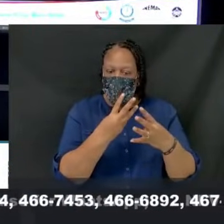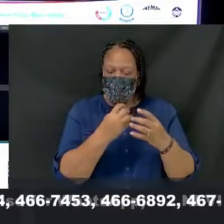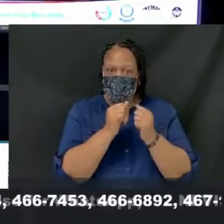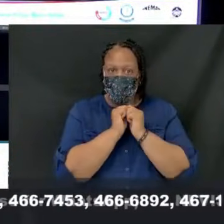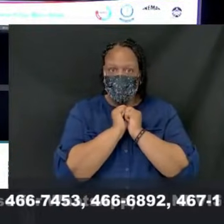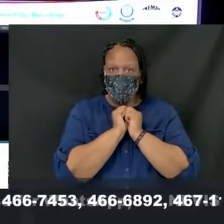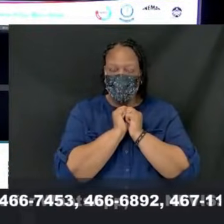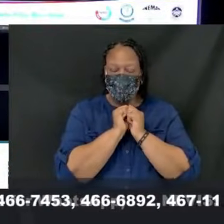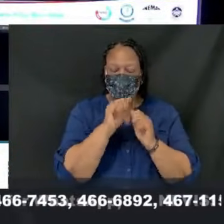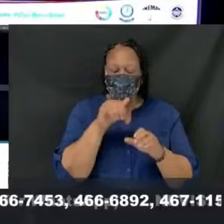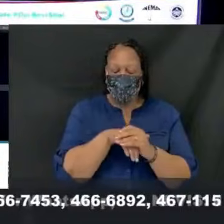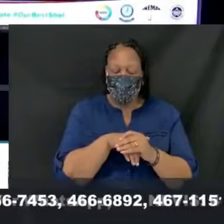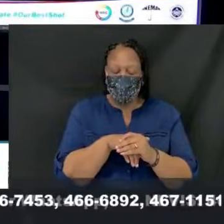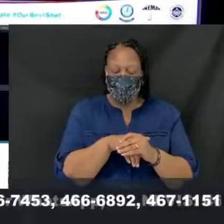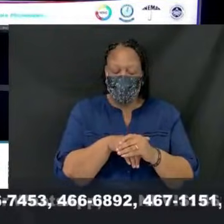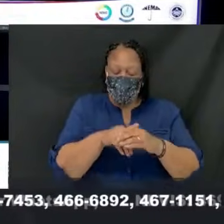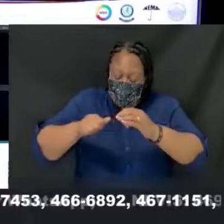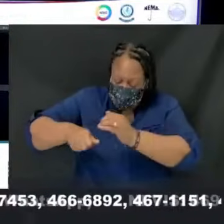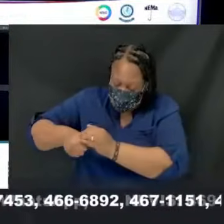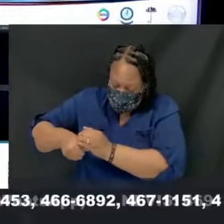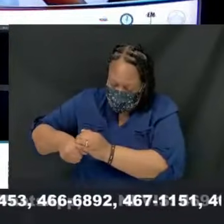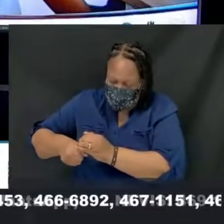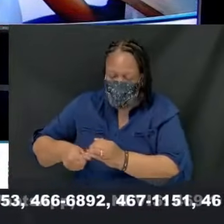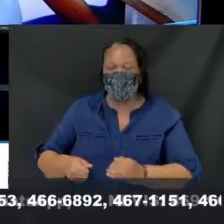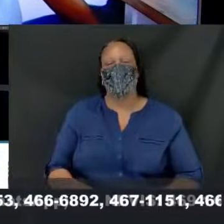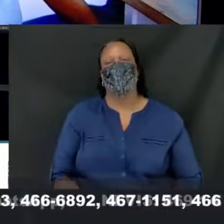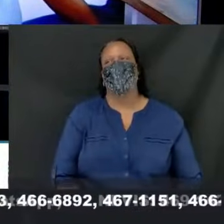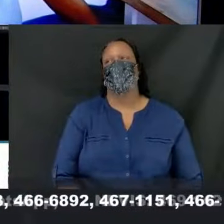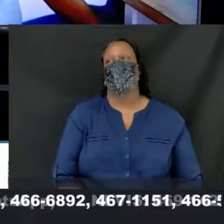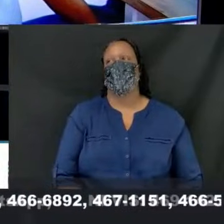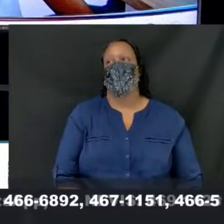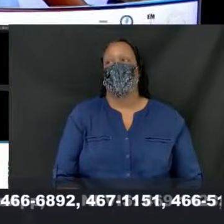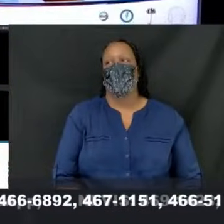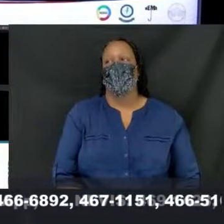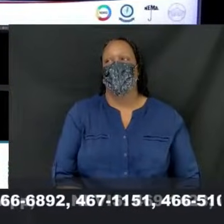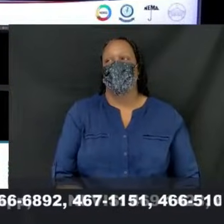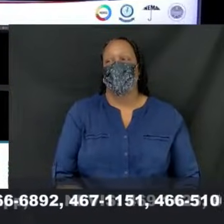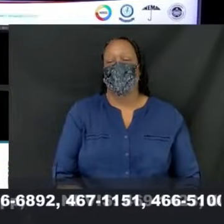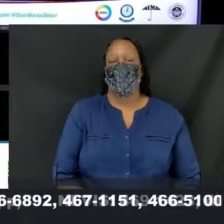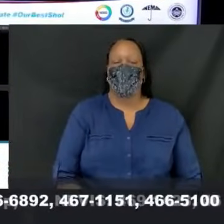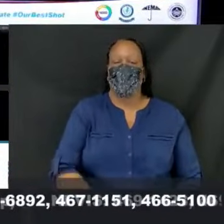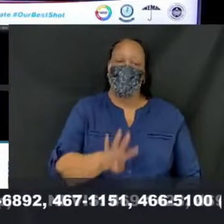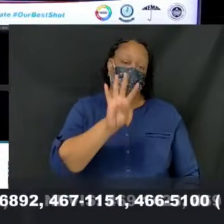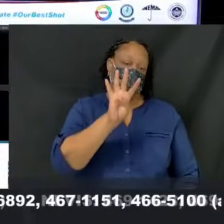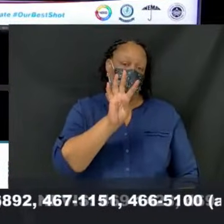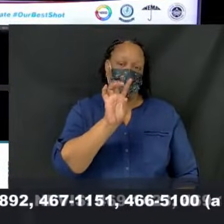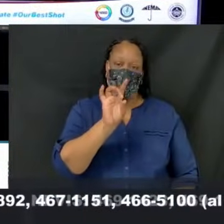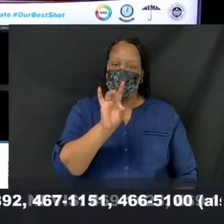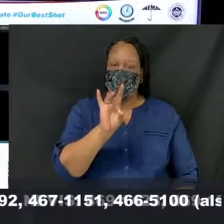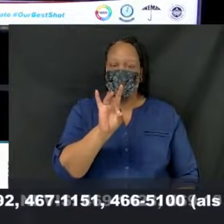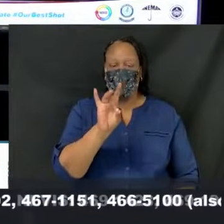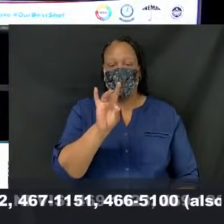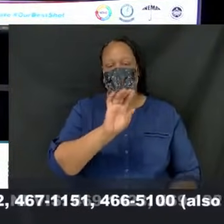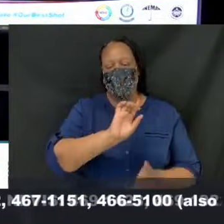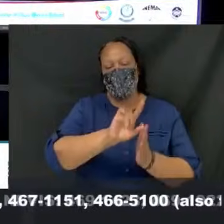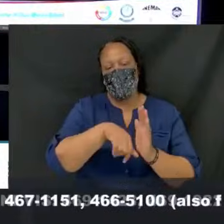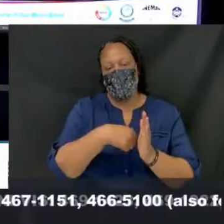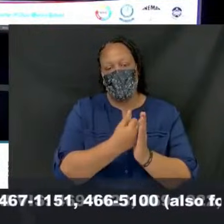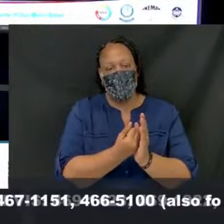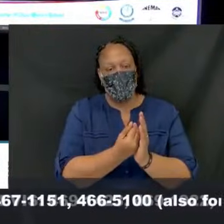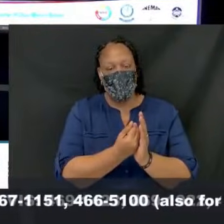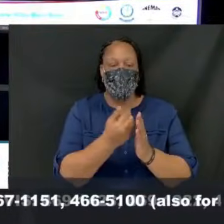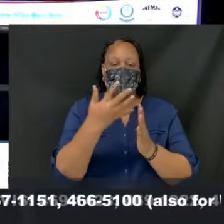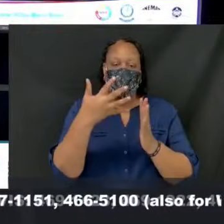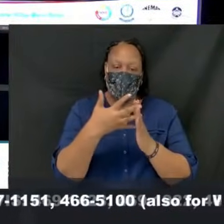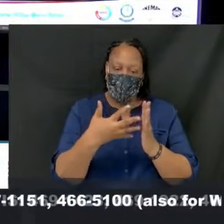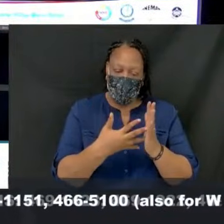have the quarantine period reduced. There are recommendations of 48 hours and test, 24